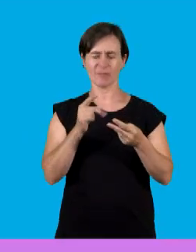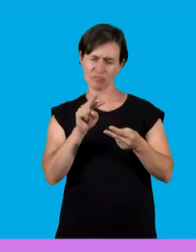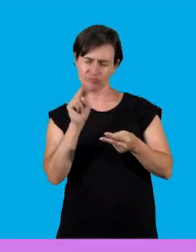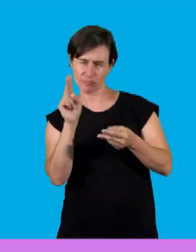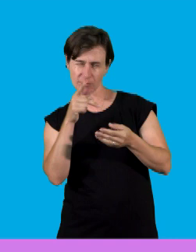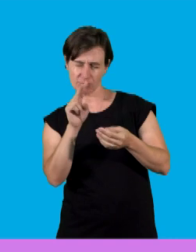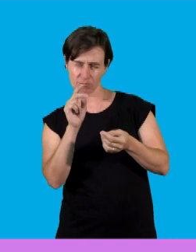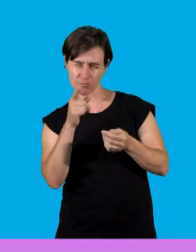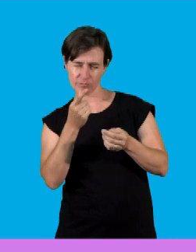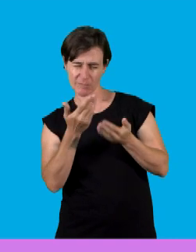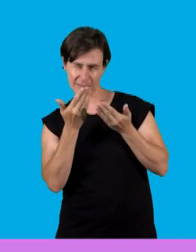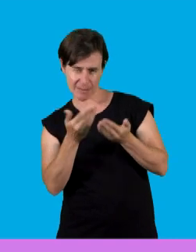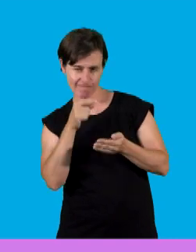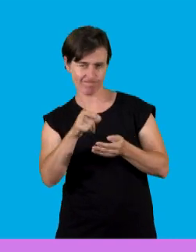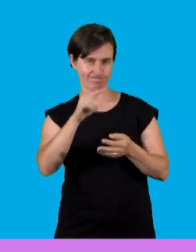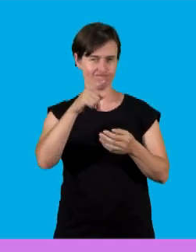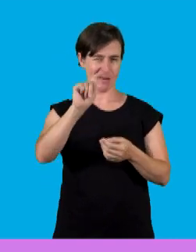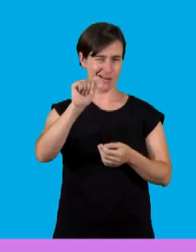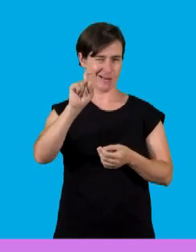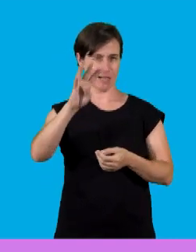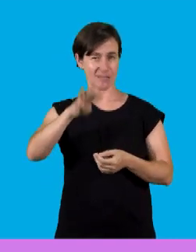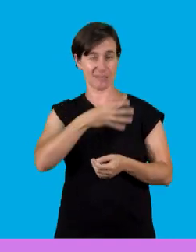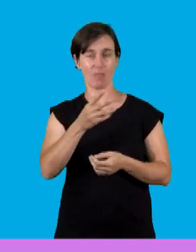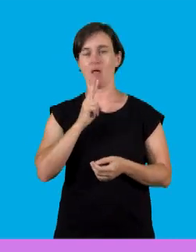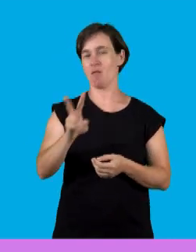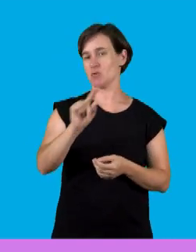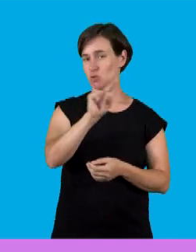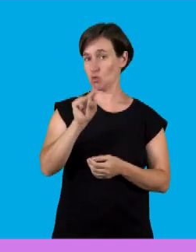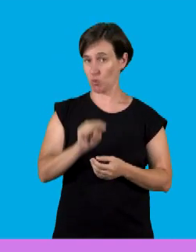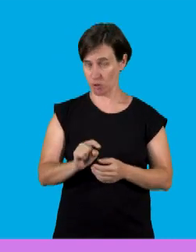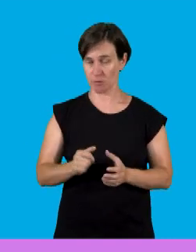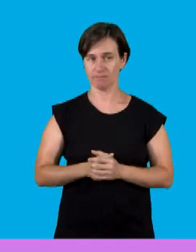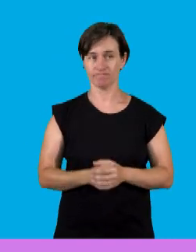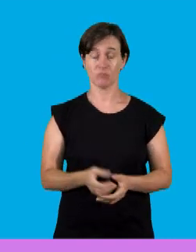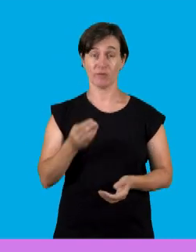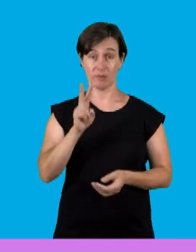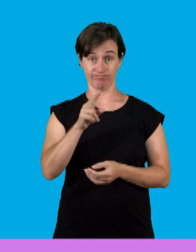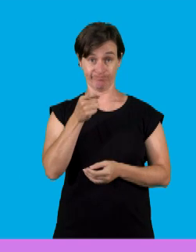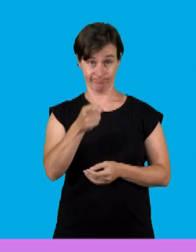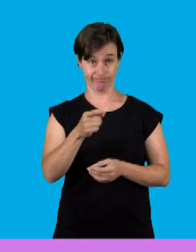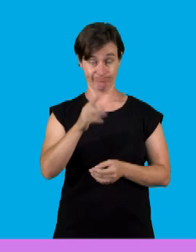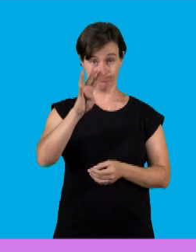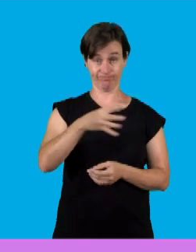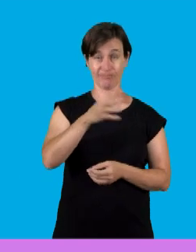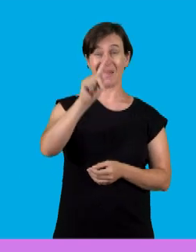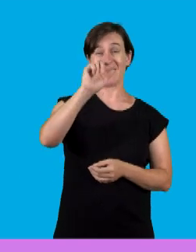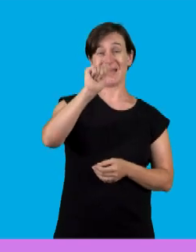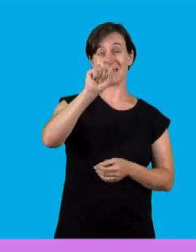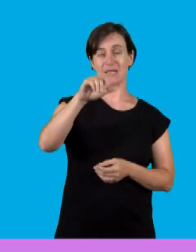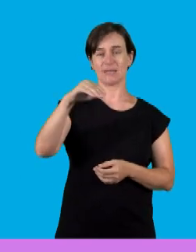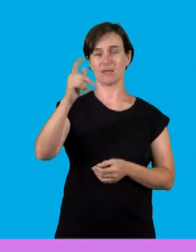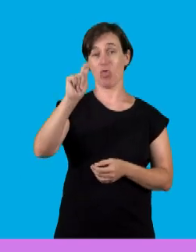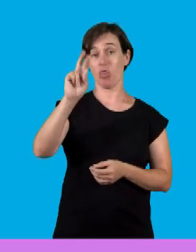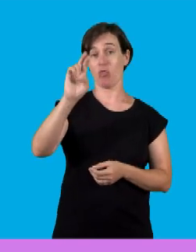table on tax threshold and answer the question that follows. Right, so here we have our tax threshold.